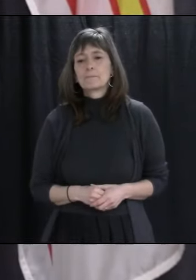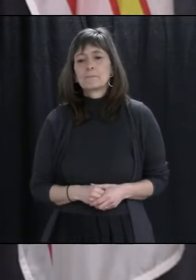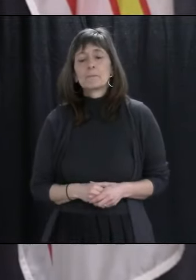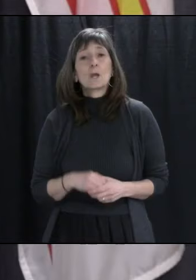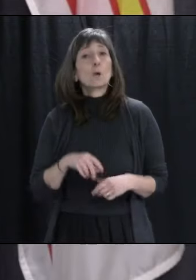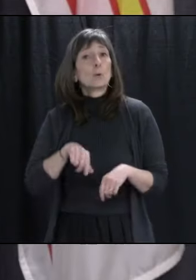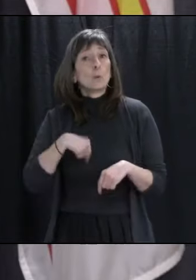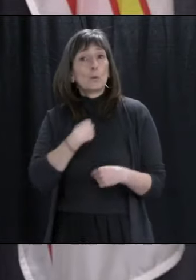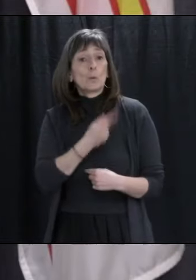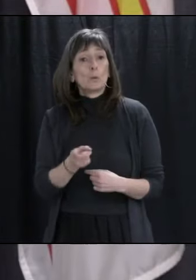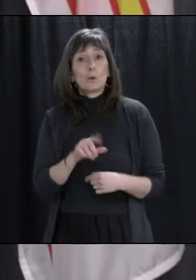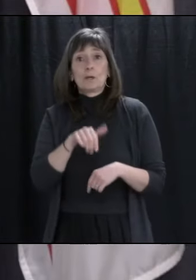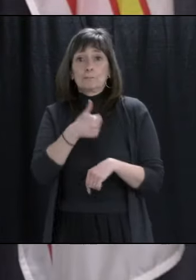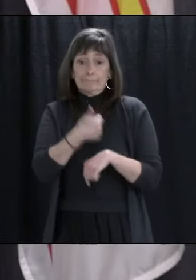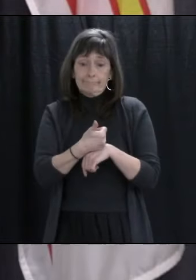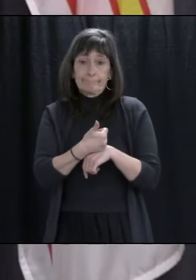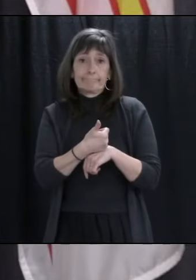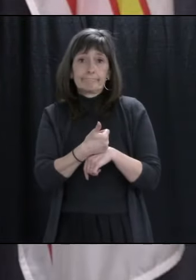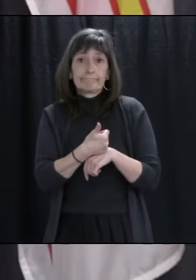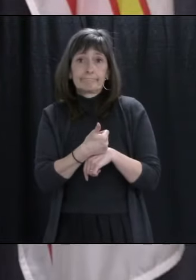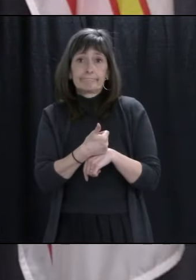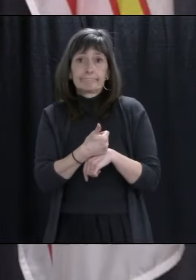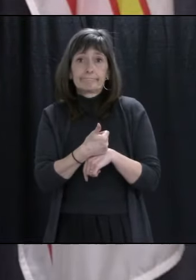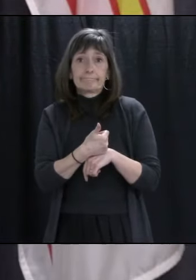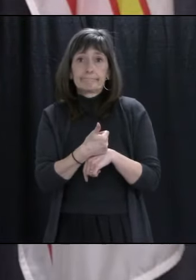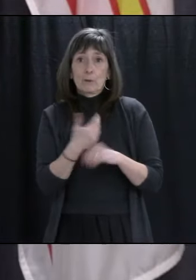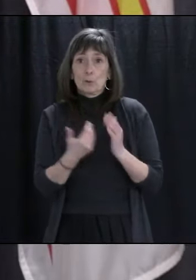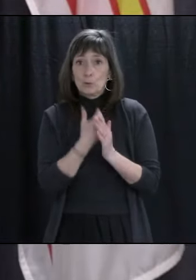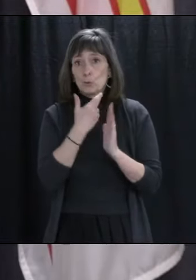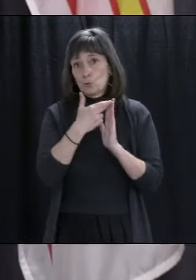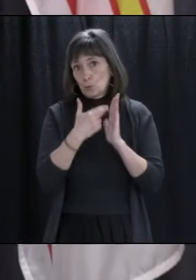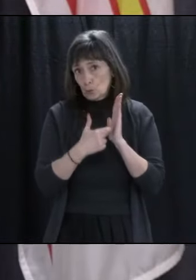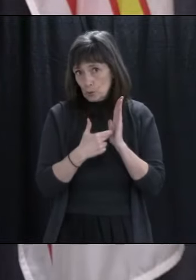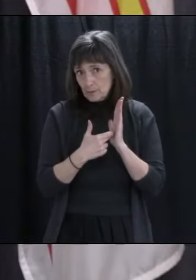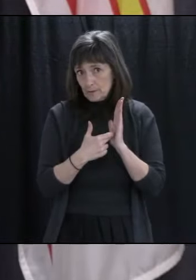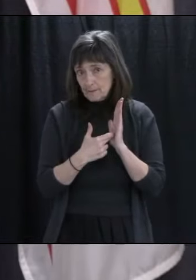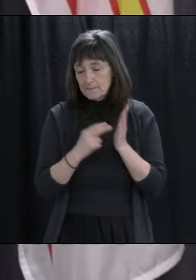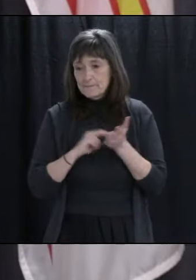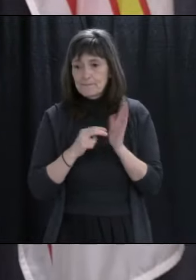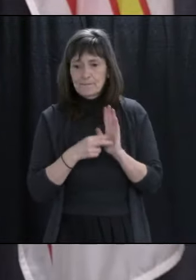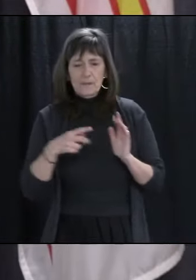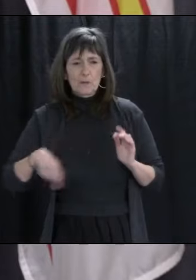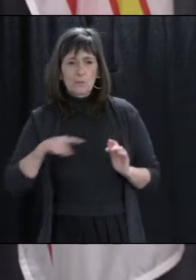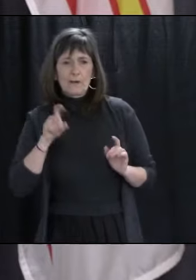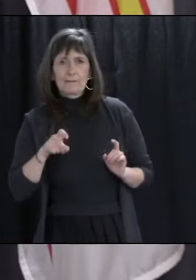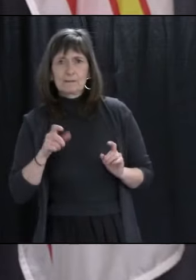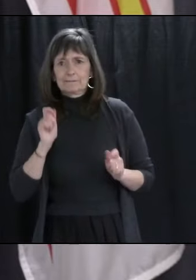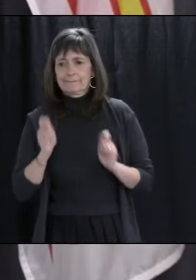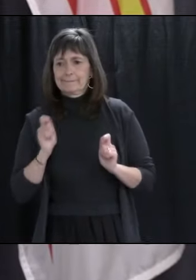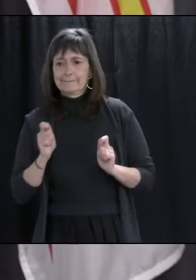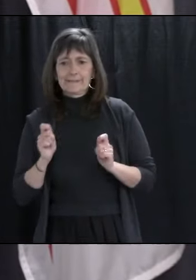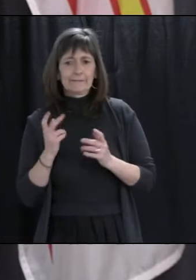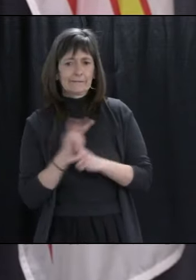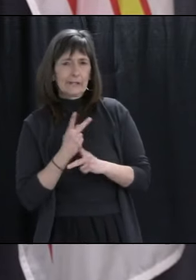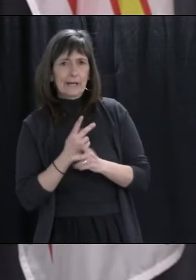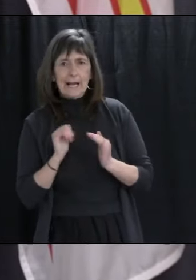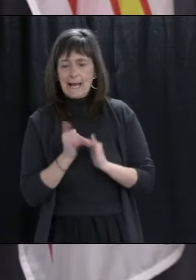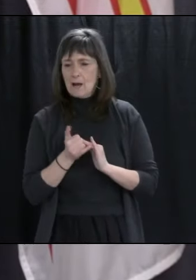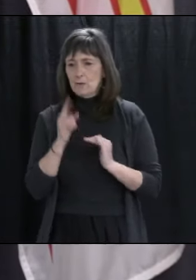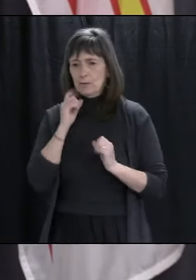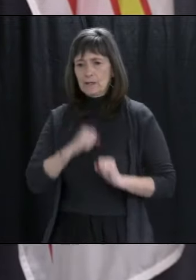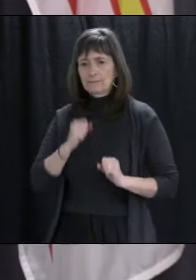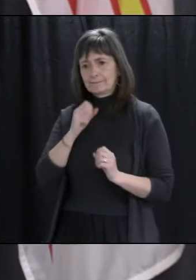pandemic have required us to alter our norms and to look for new and innovative ways to show our appreciation and respect